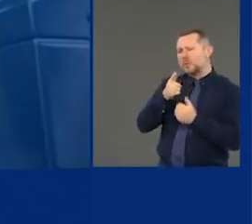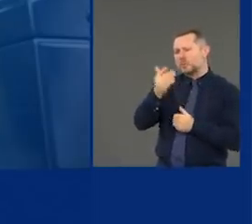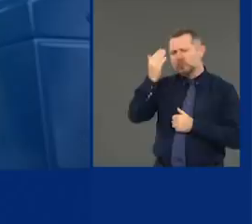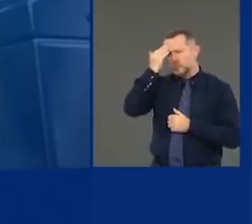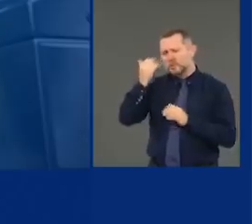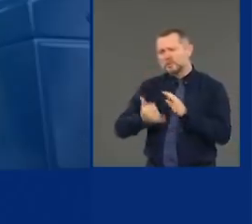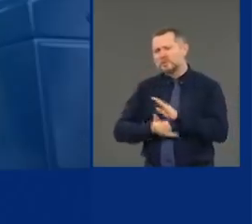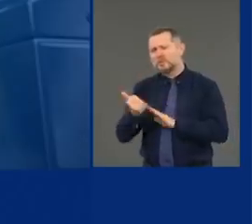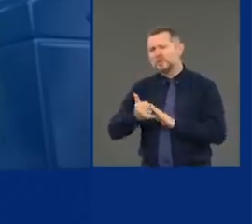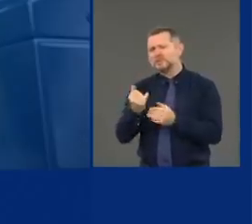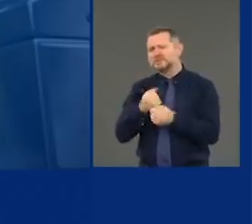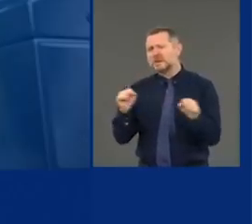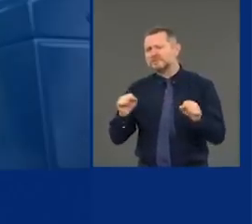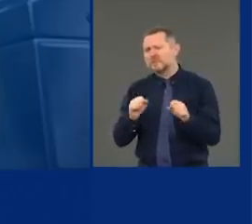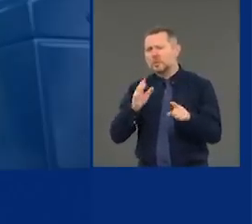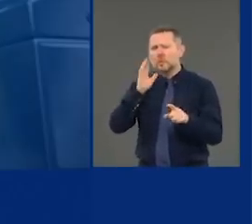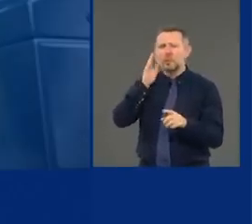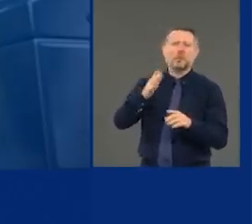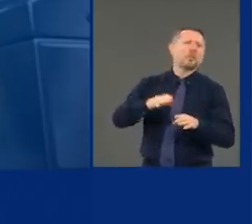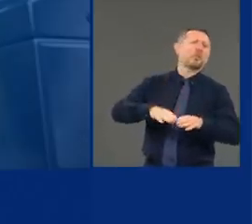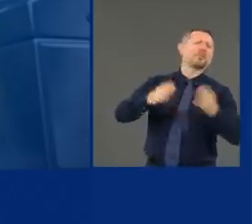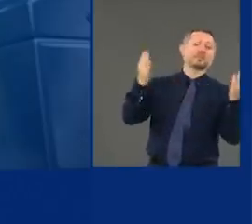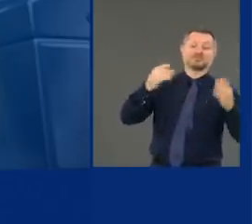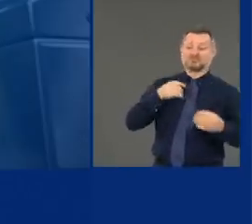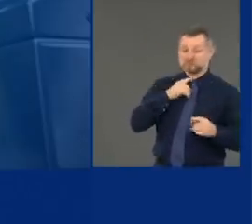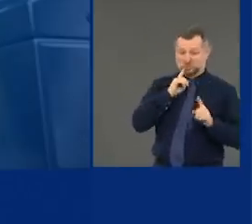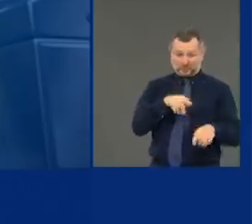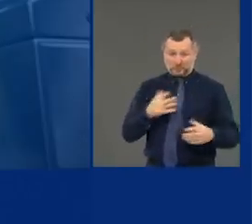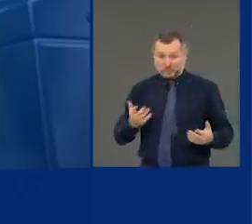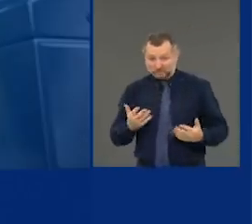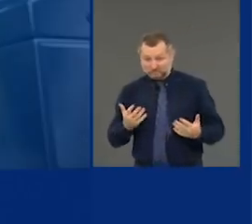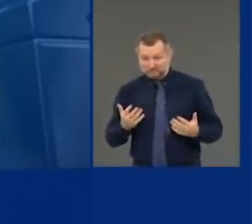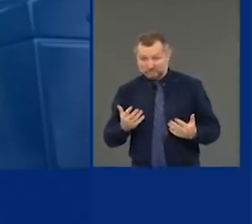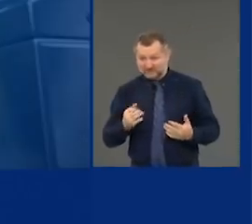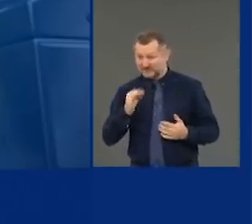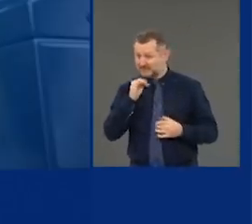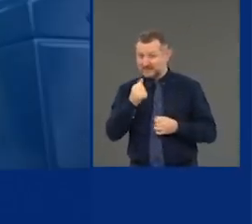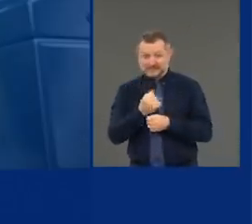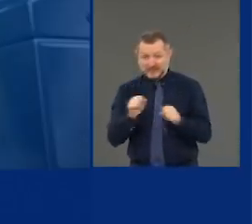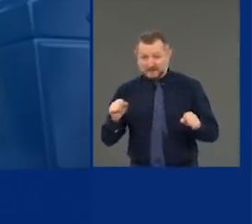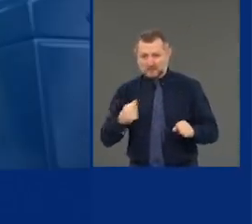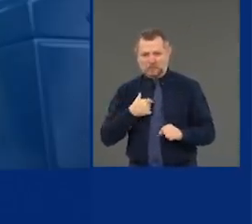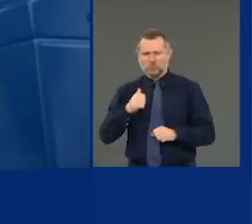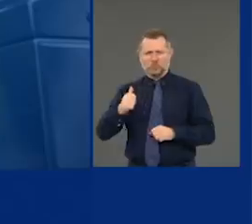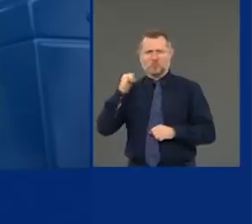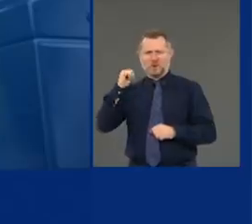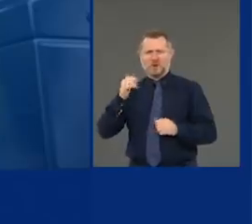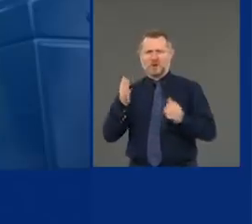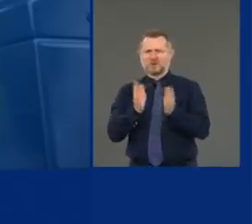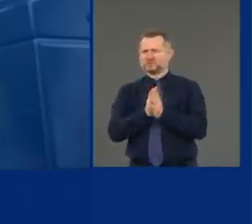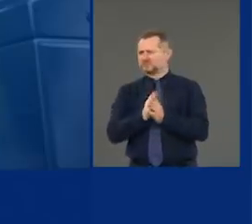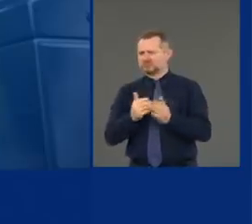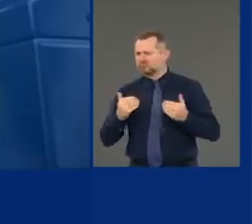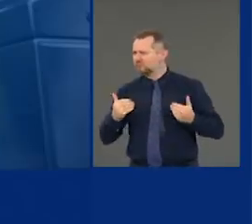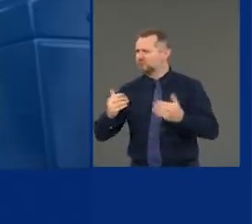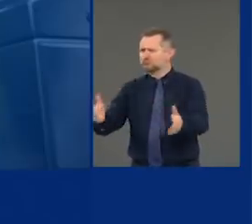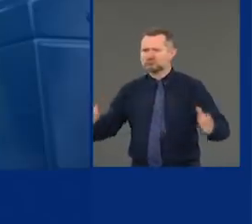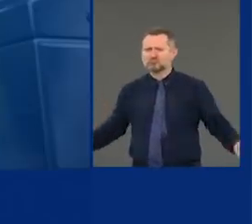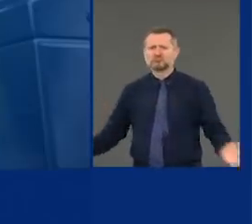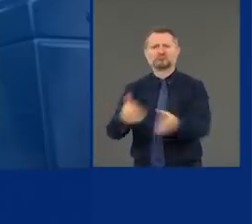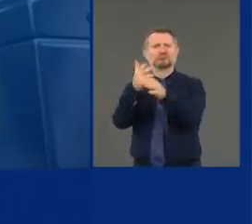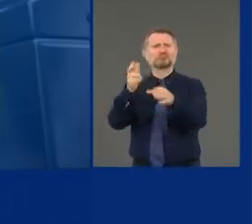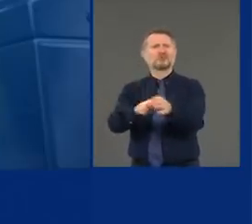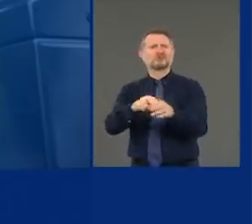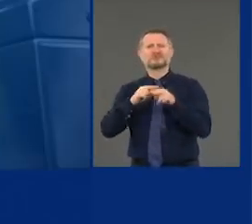be safe on reopening day? I said, because if it wasn't safe, I wouldn't ask anyone to go on the subway. I make